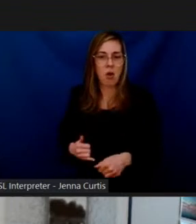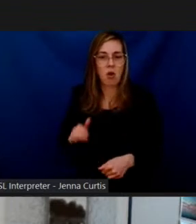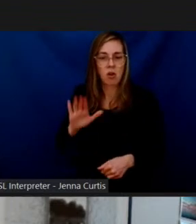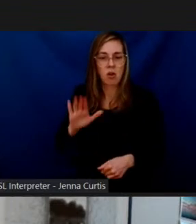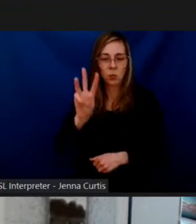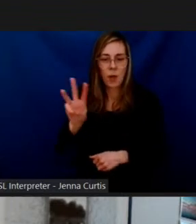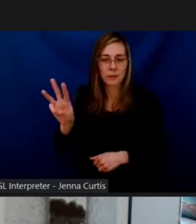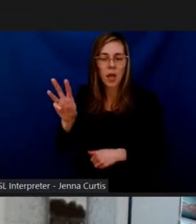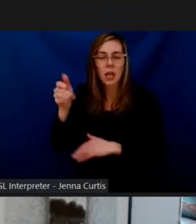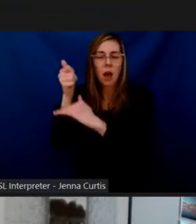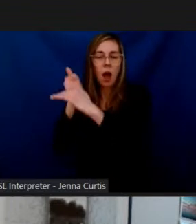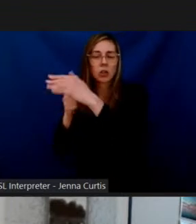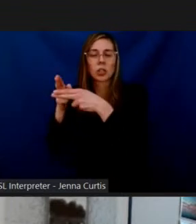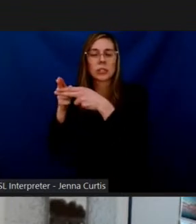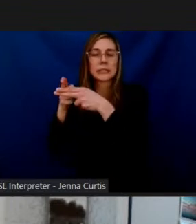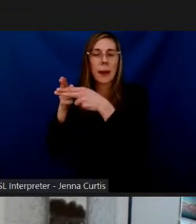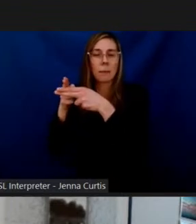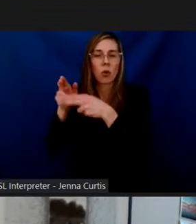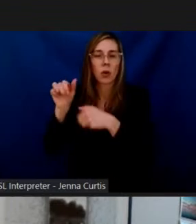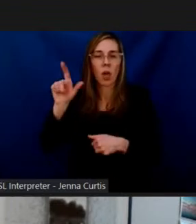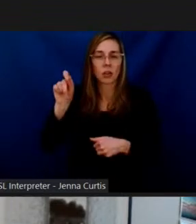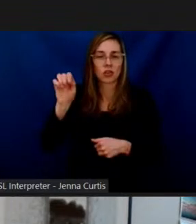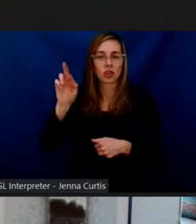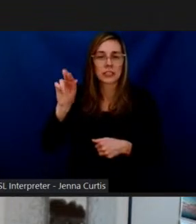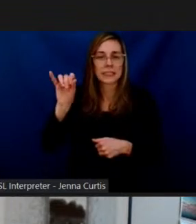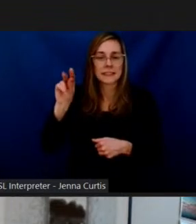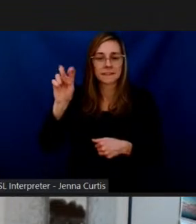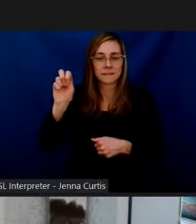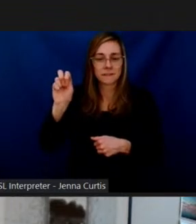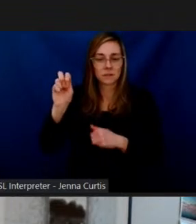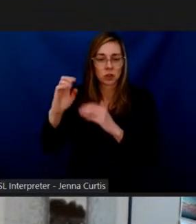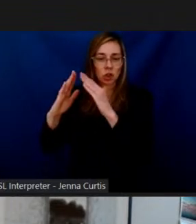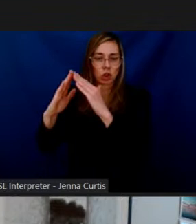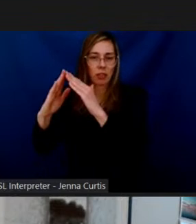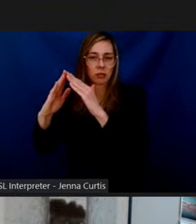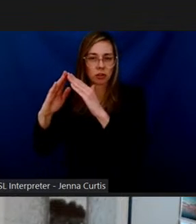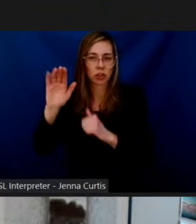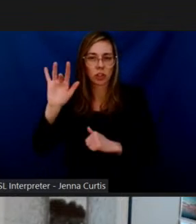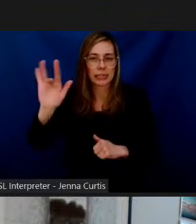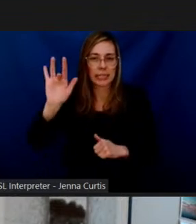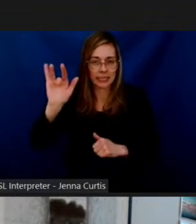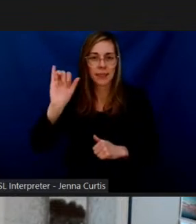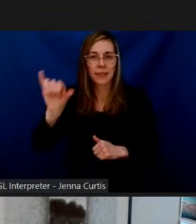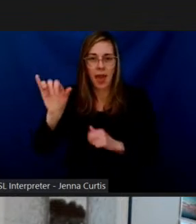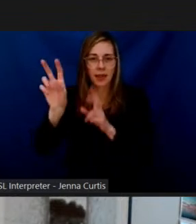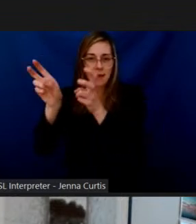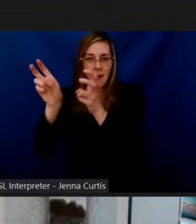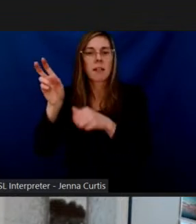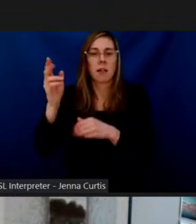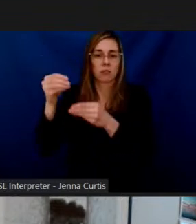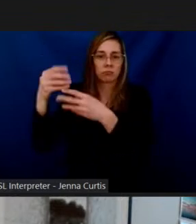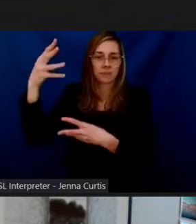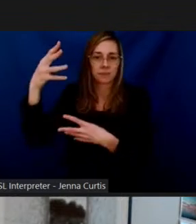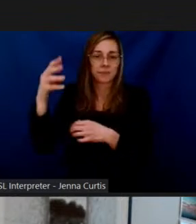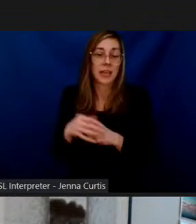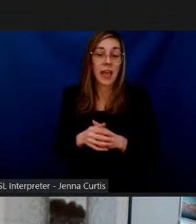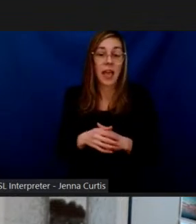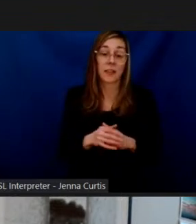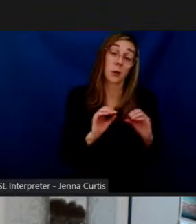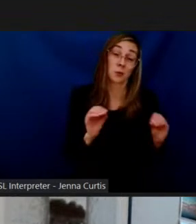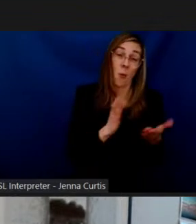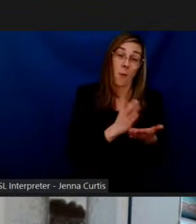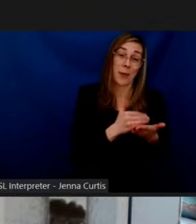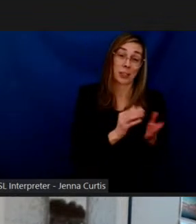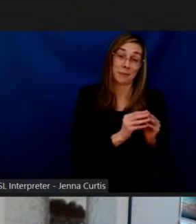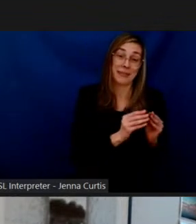time. We don't have a budget session next week, so we can engage further next week as well. But yeah, we'll follow up with the questions that have